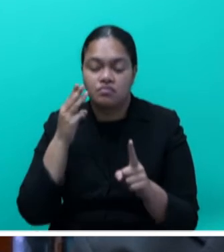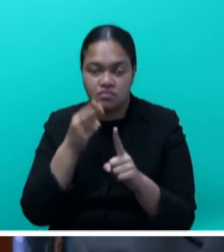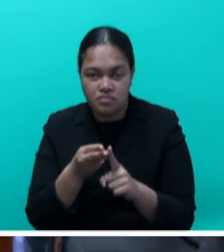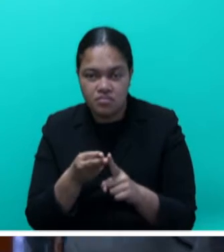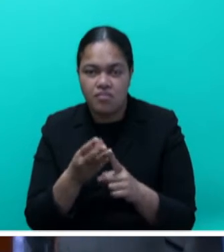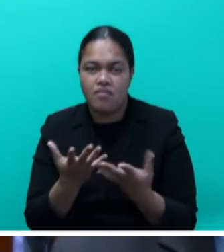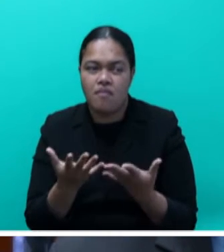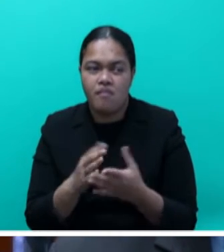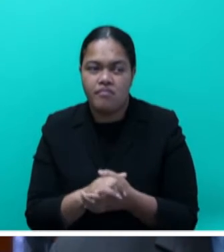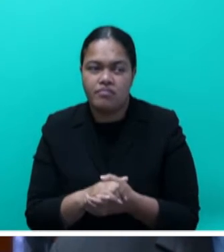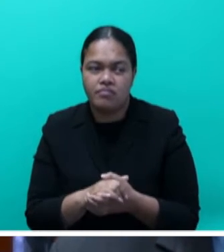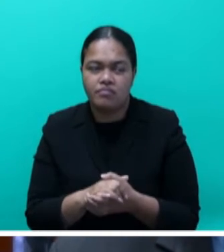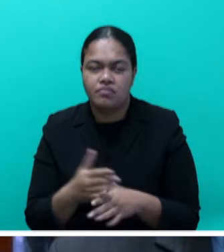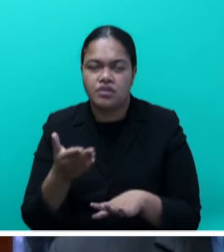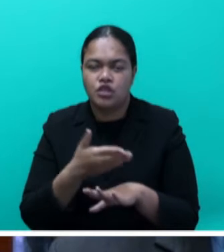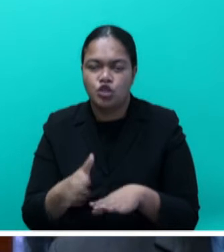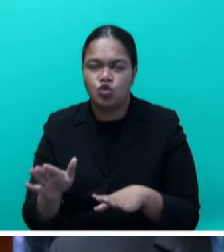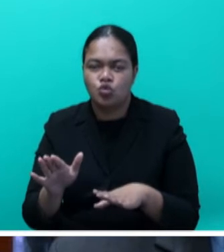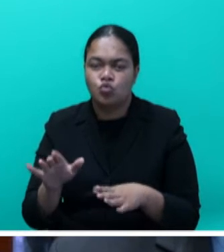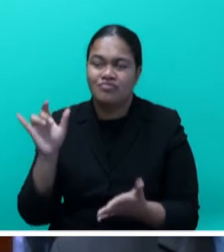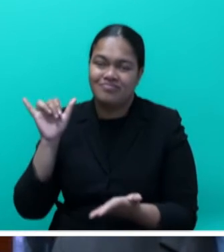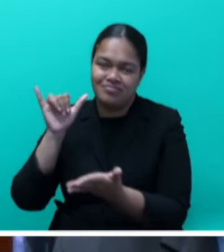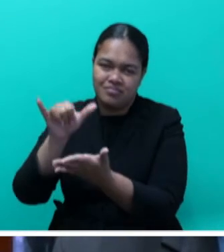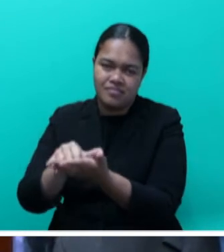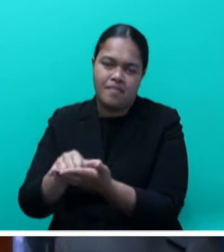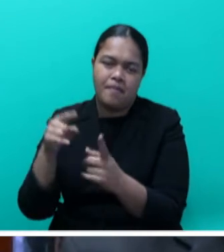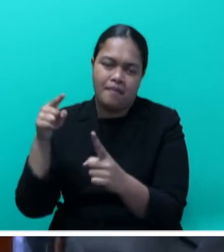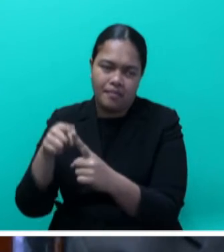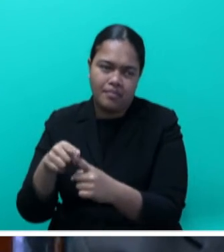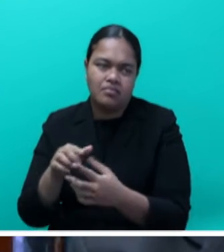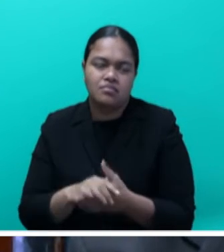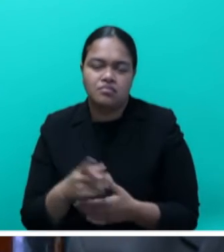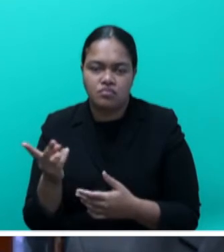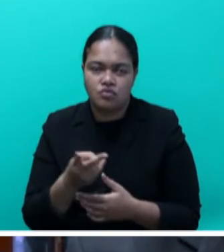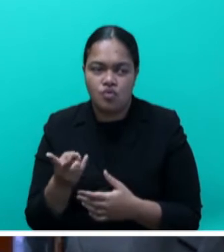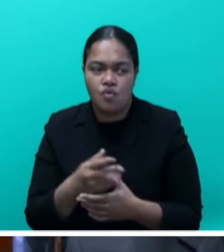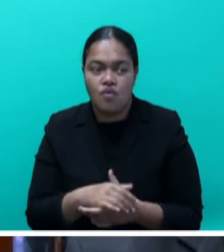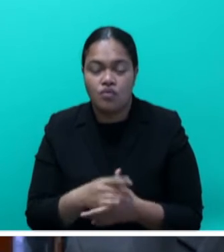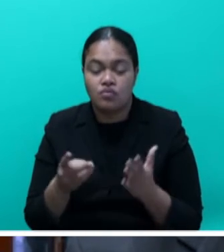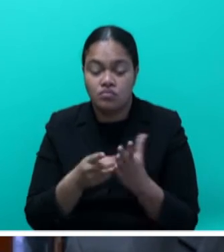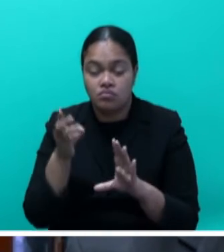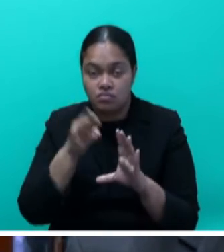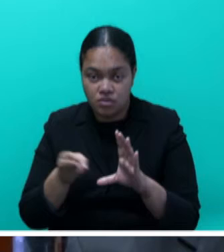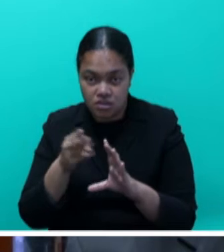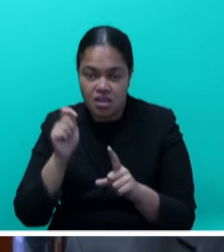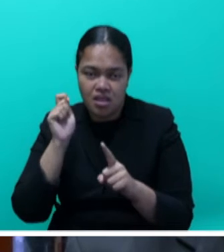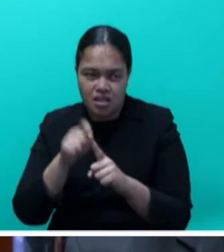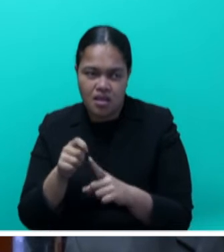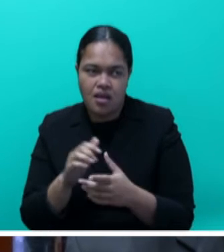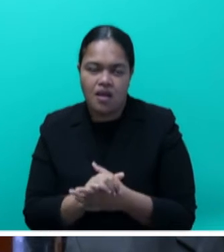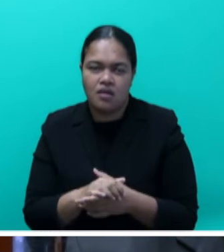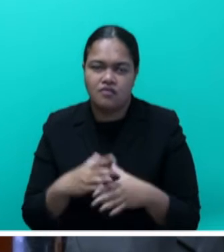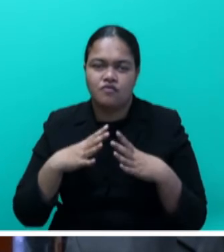the visibility of the new Dallas route. These campaigns span both digital and traditional media, specifically targeting key